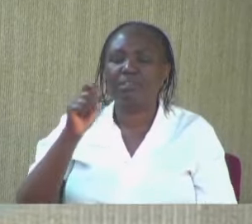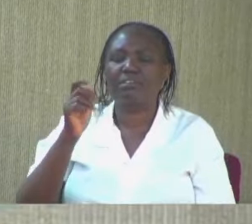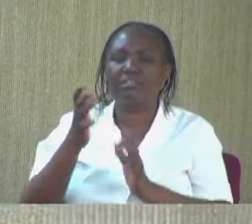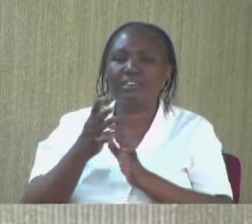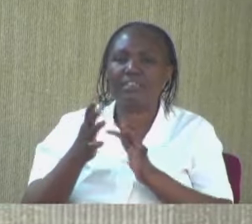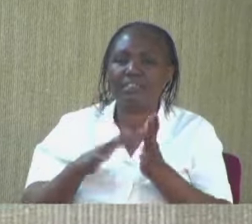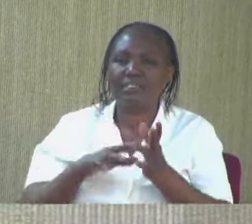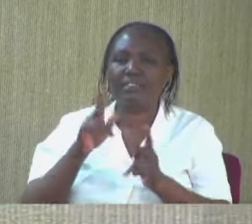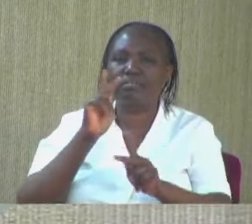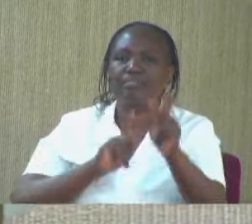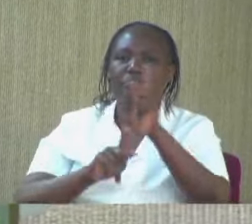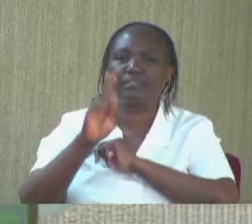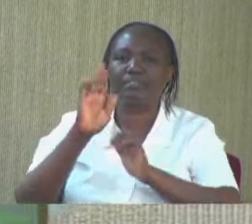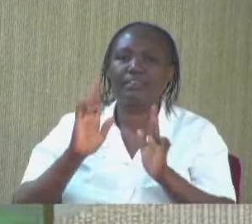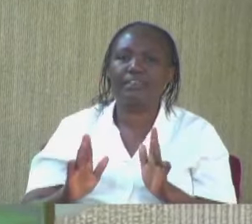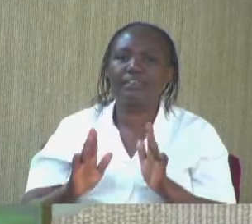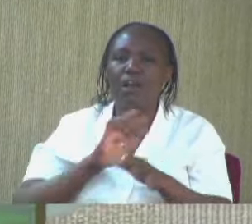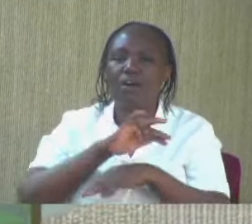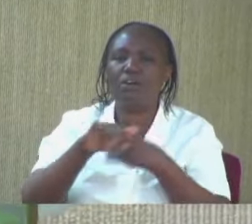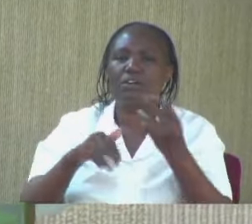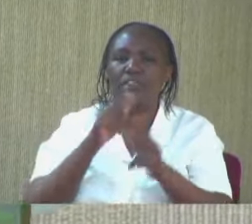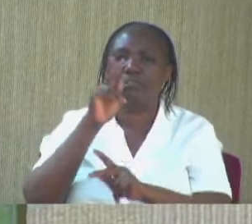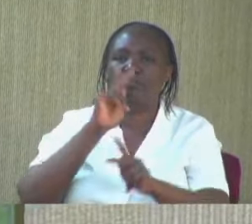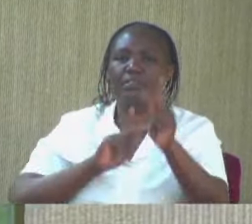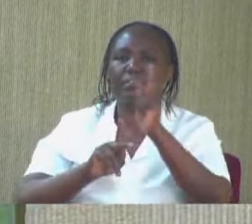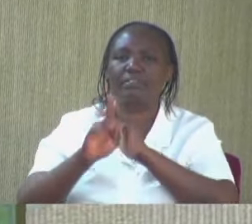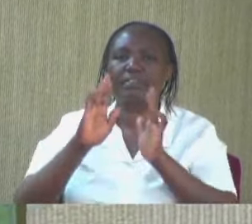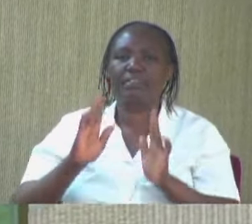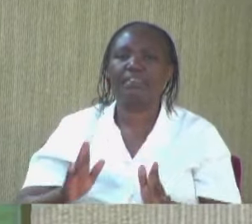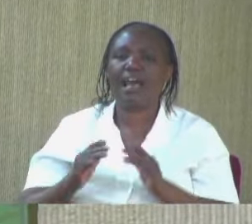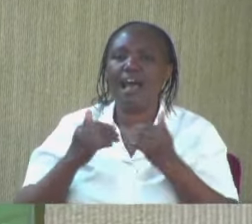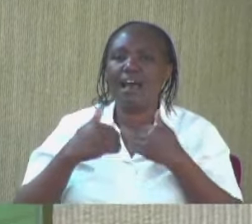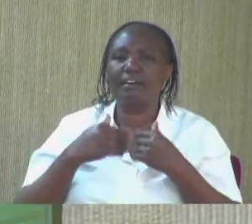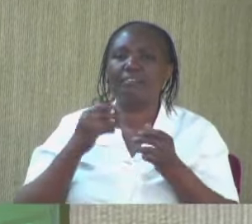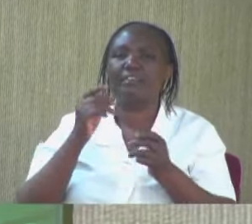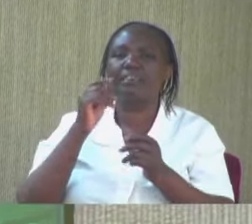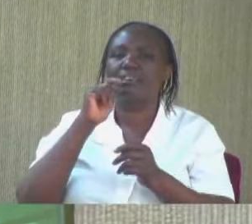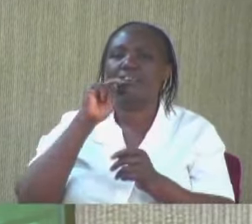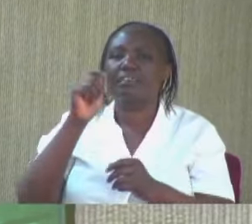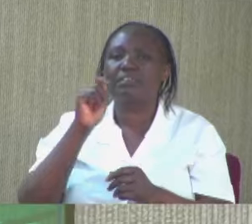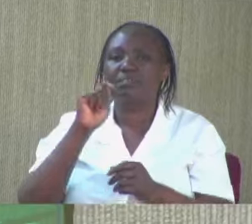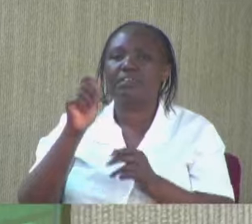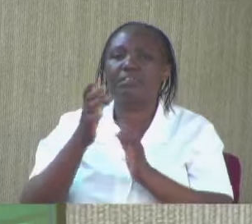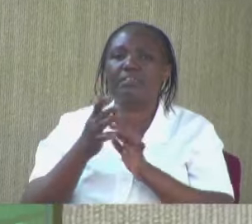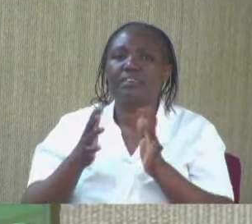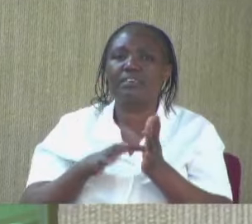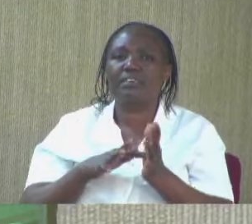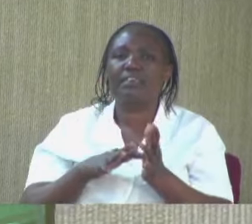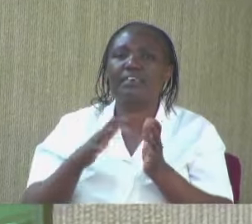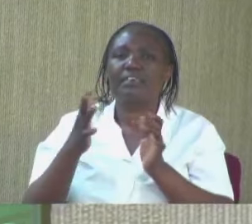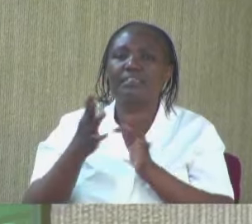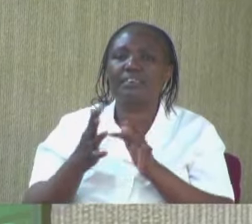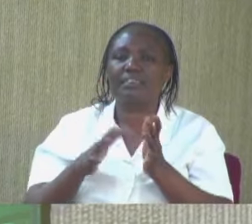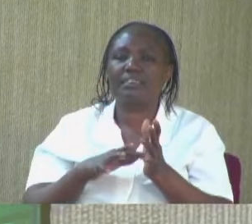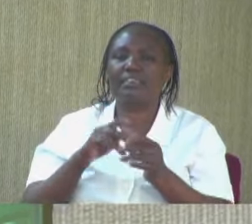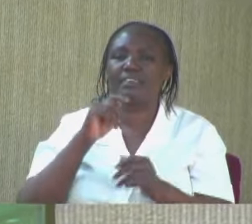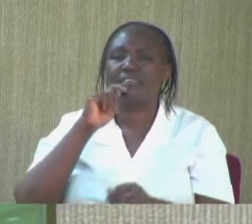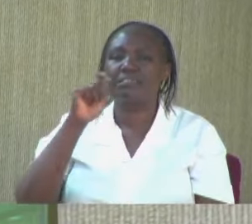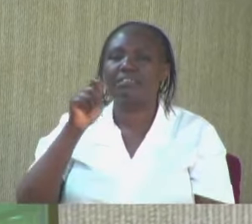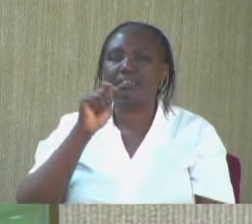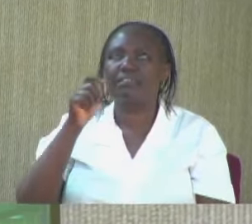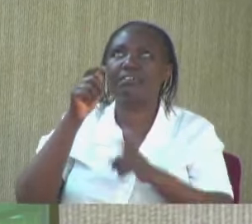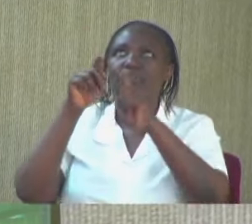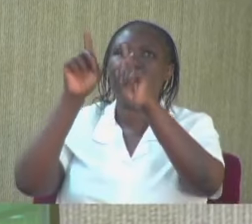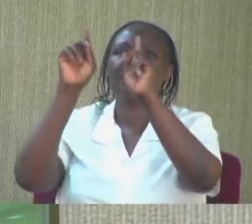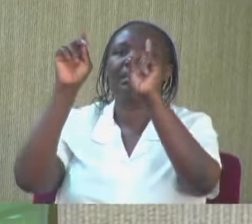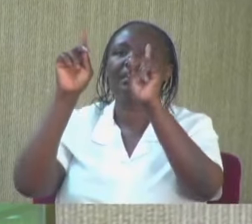me? And therefore, all the prophets had the testimony of Jesus. Jesus testifies of himself through the